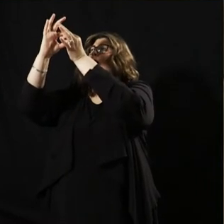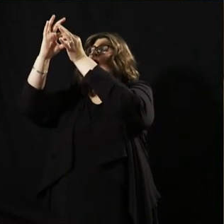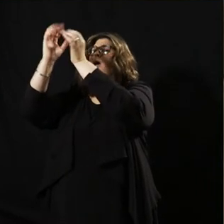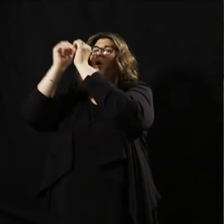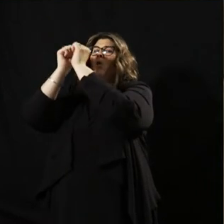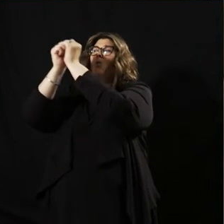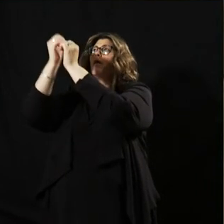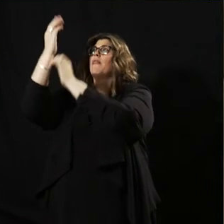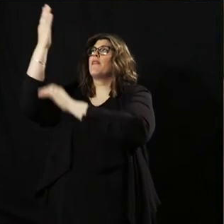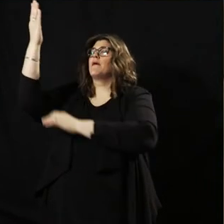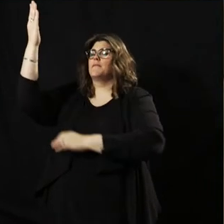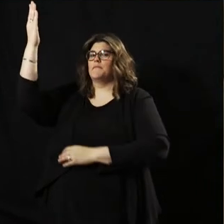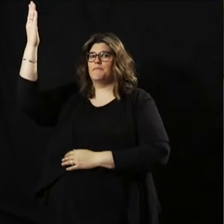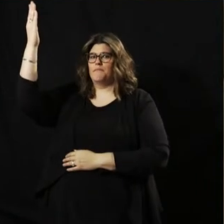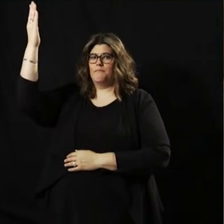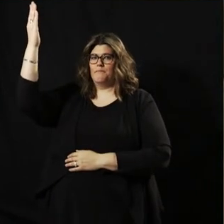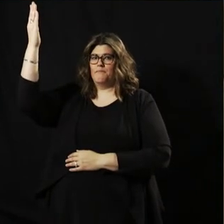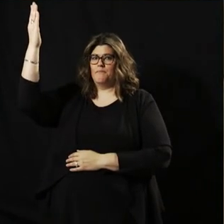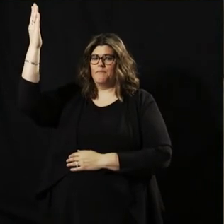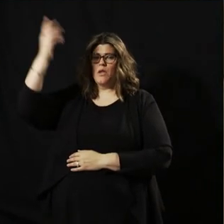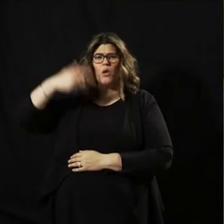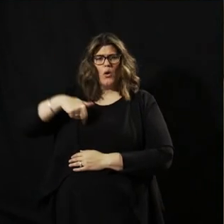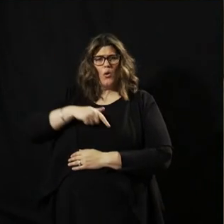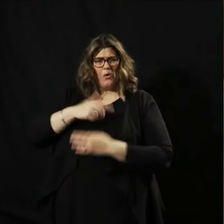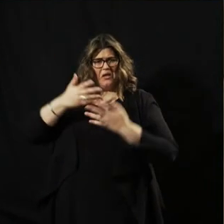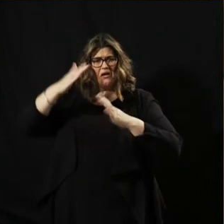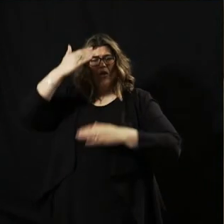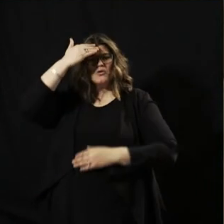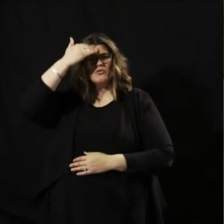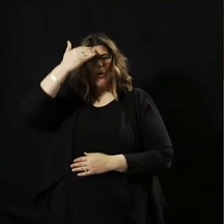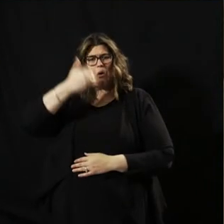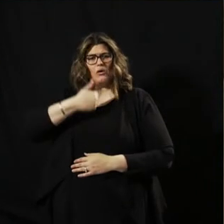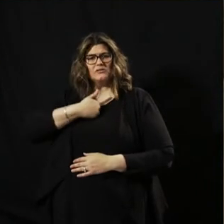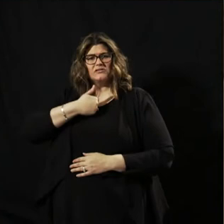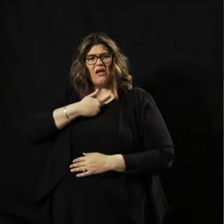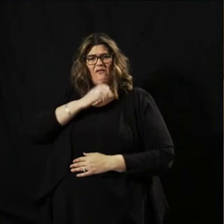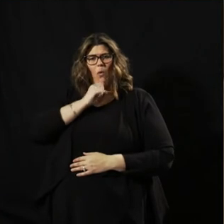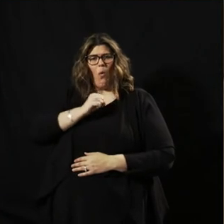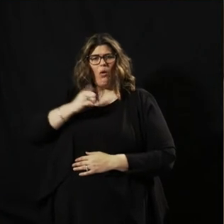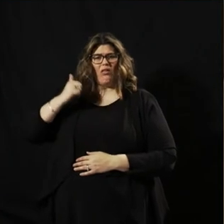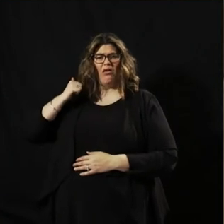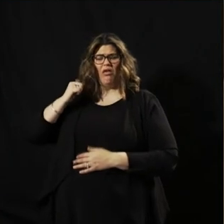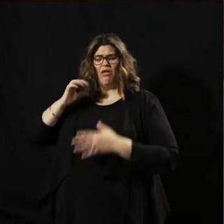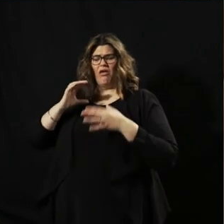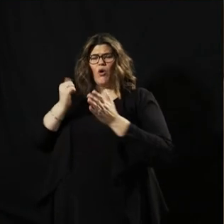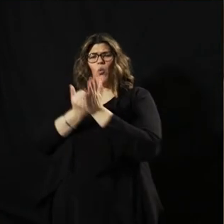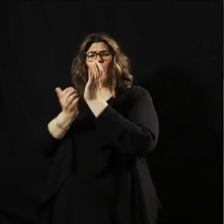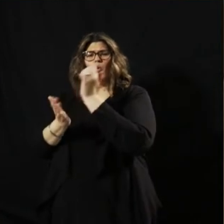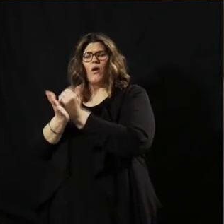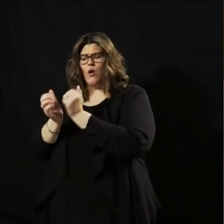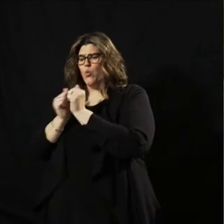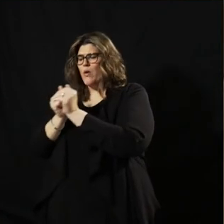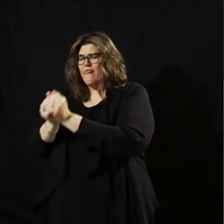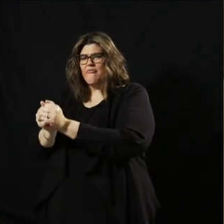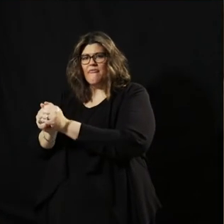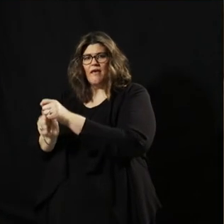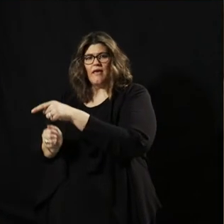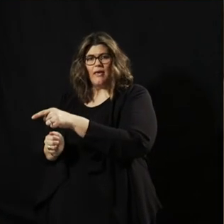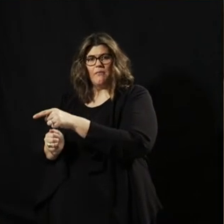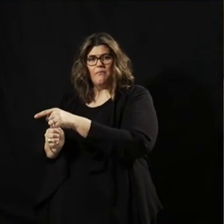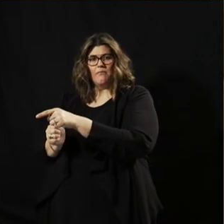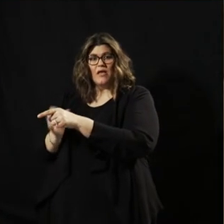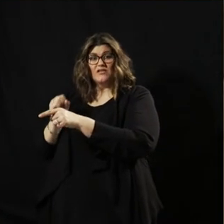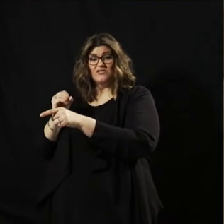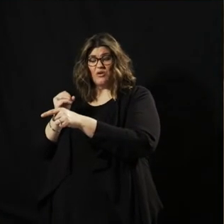resurrection. We know that our old self was crucified with him, so that our